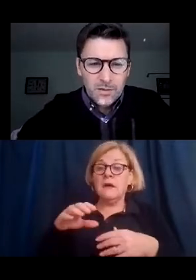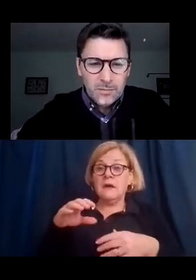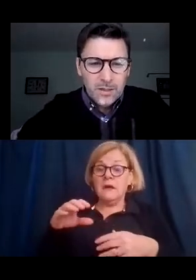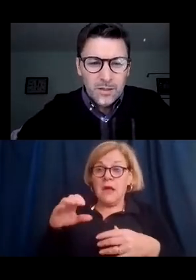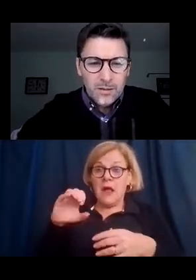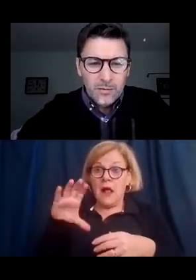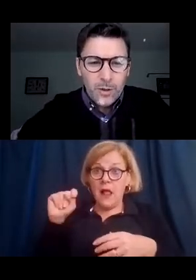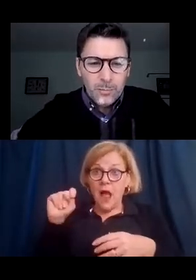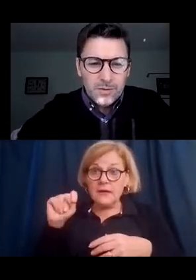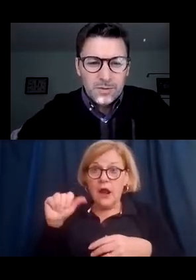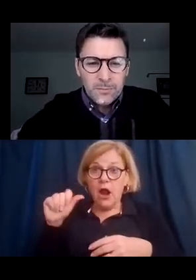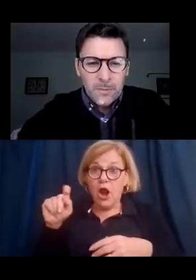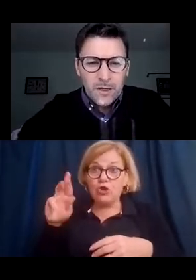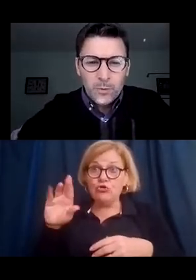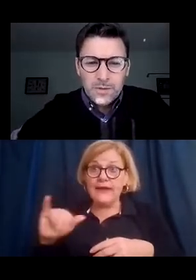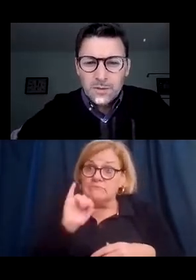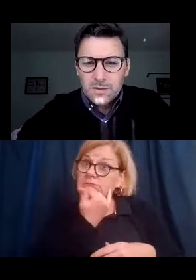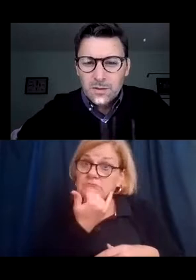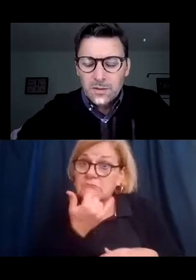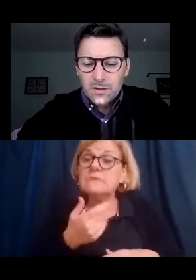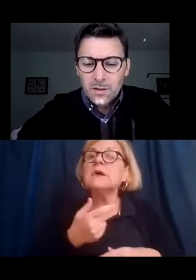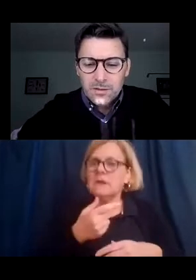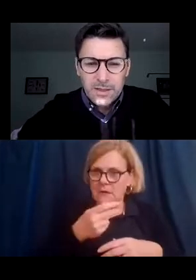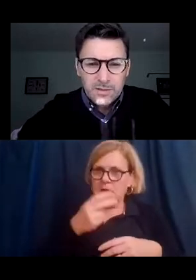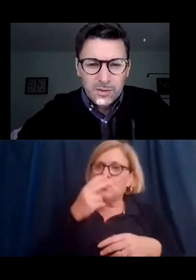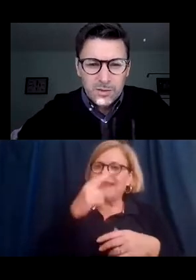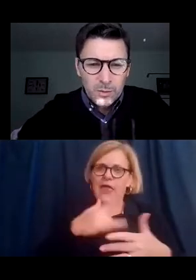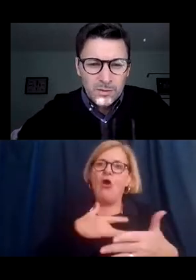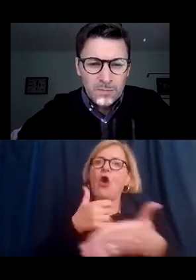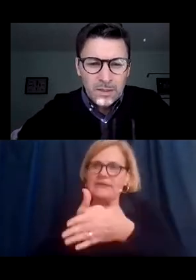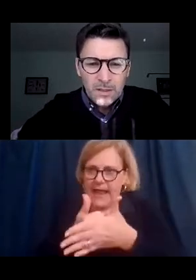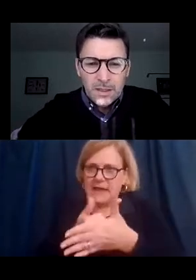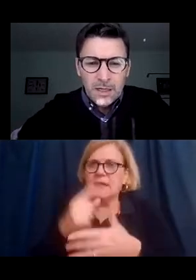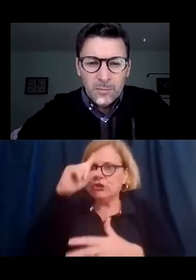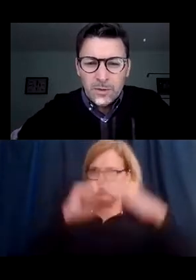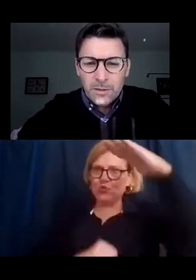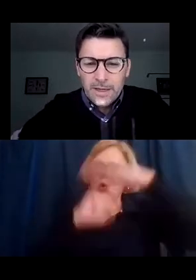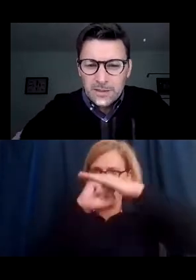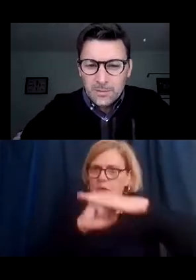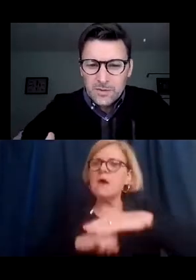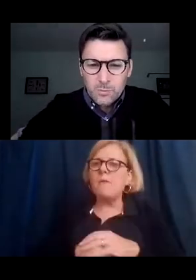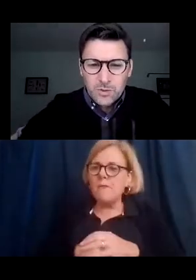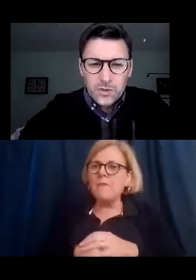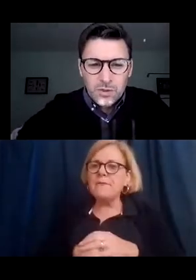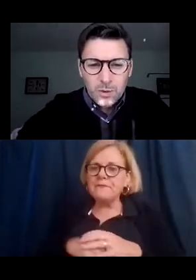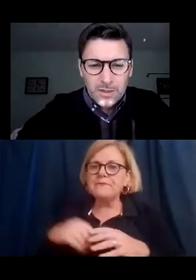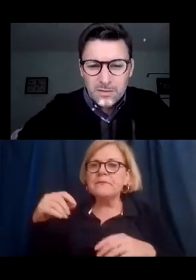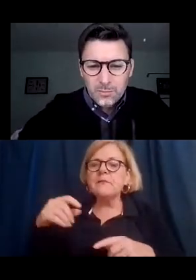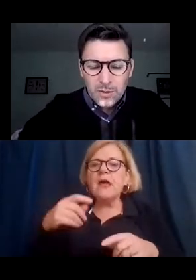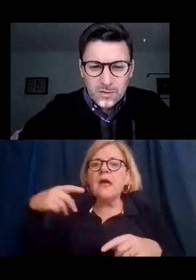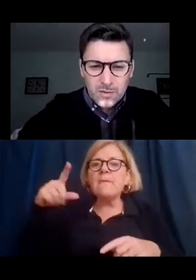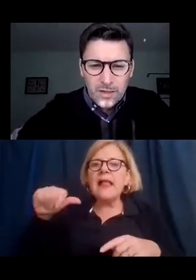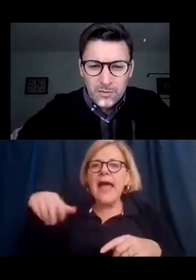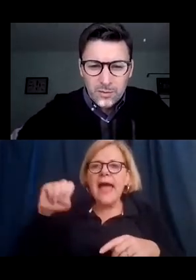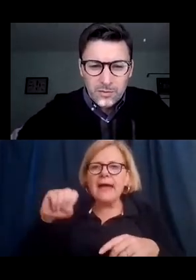as a thrombus. We see this in heart attacks and strokes. The plaque deposition we just showed, that's